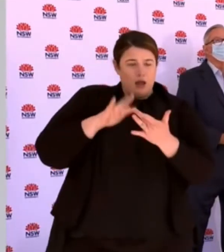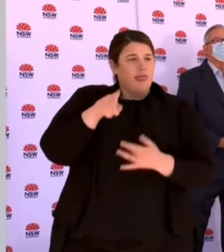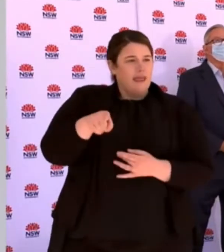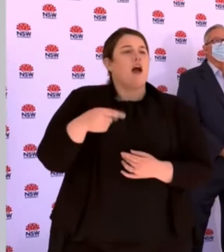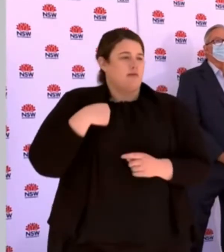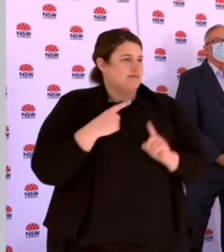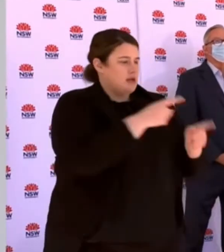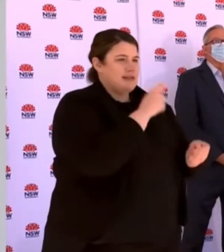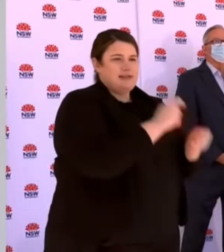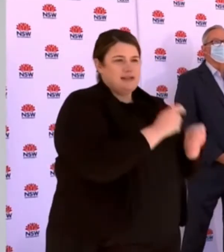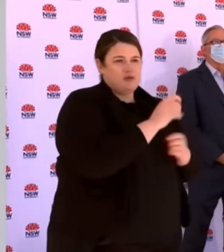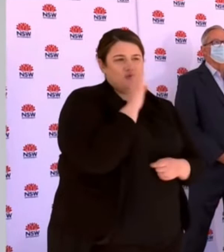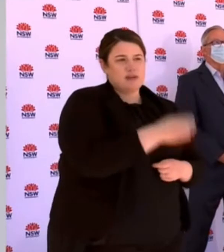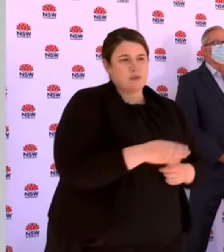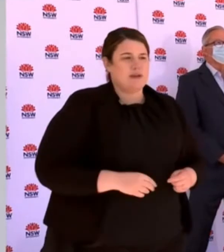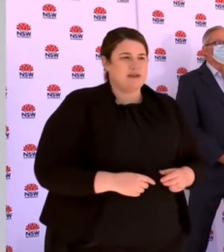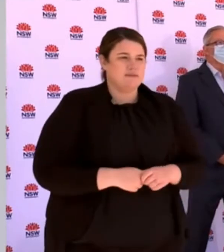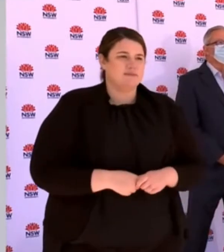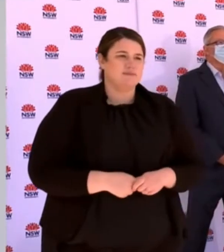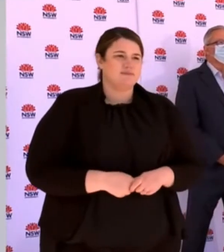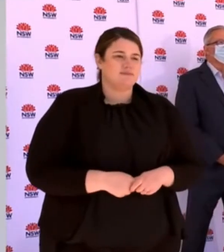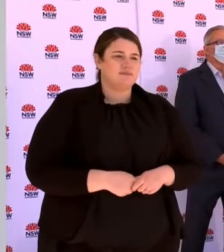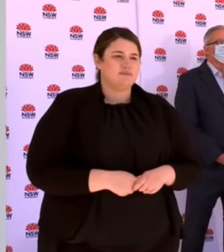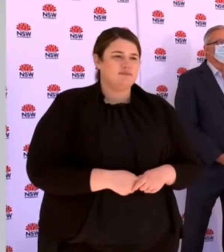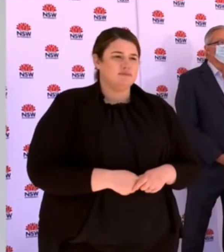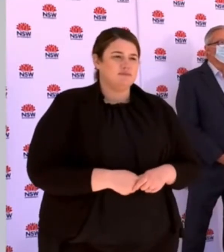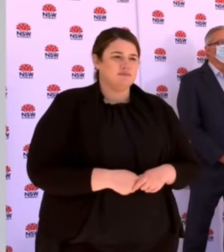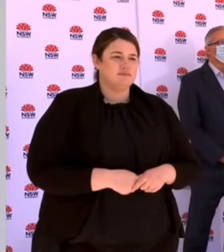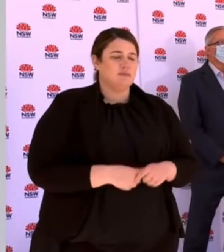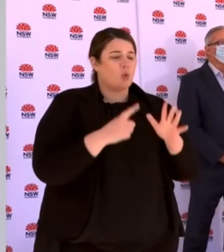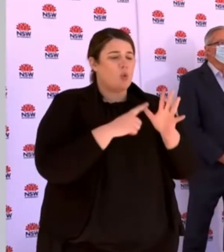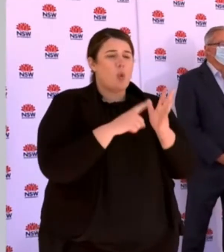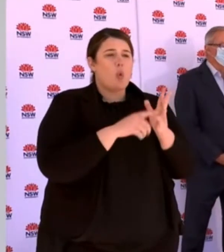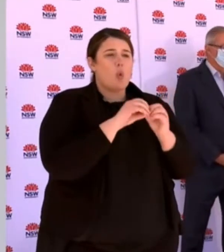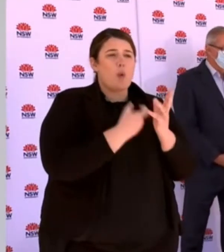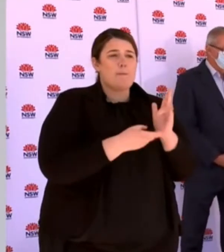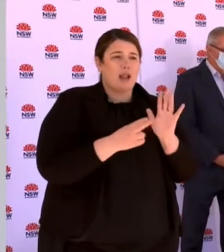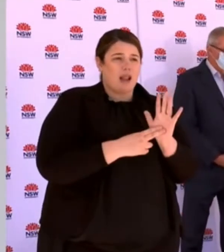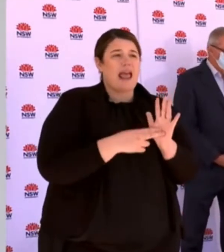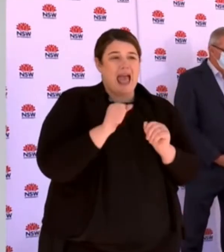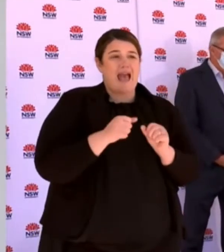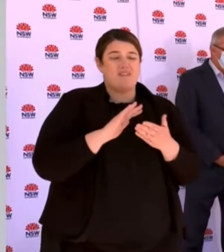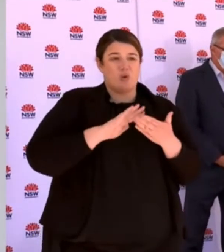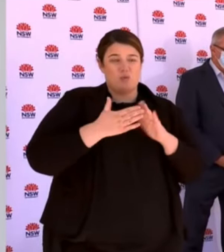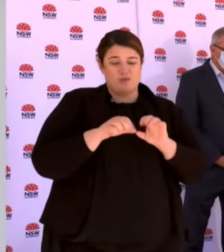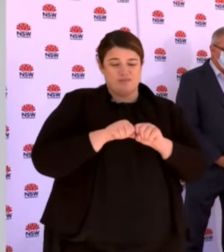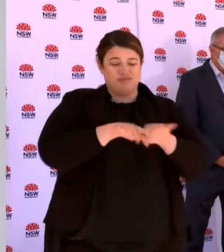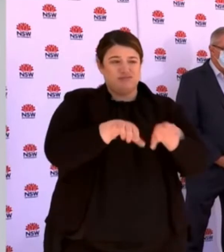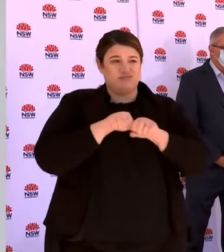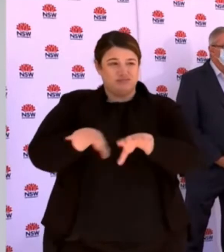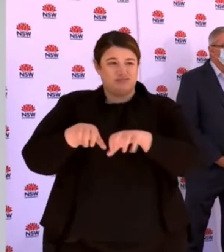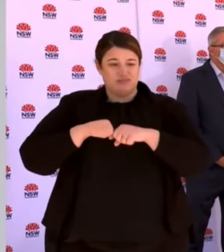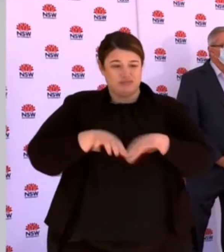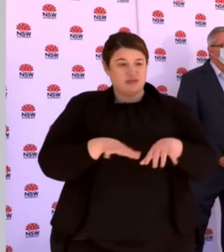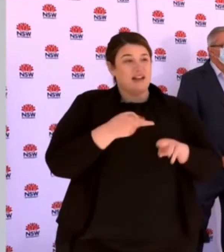those individuals. In light of the community transmission in Auburn, New South Wales is